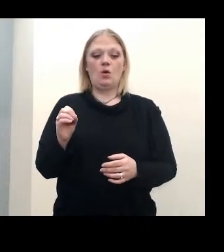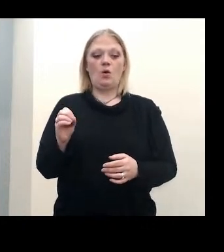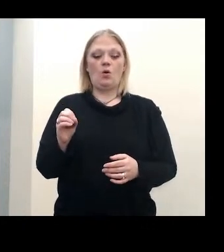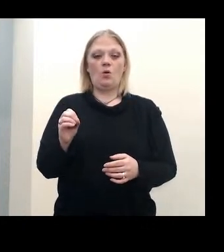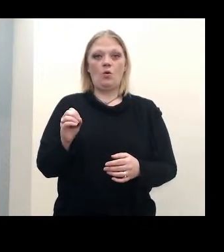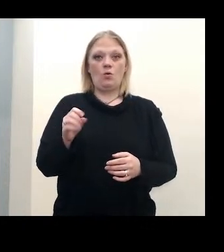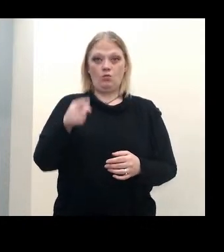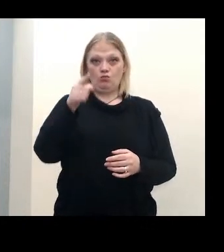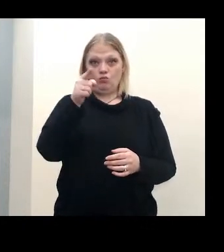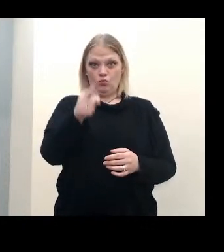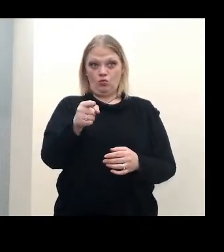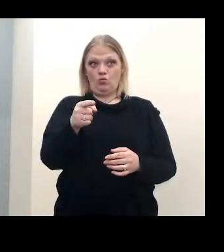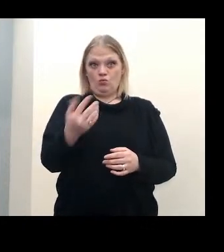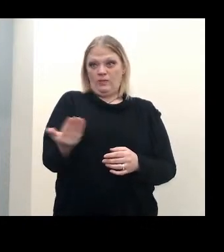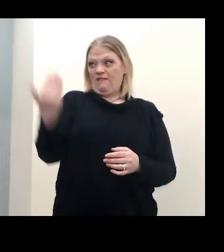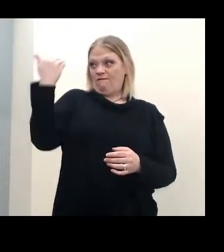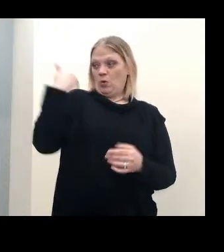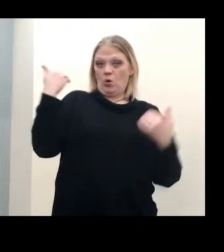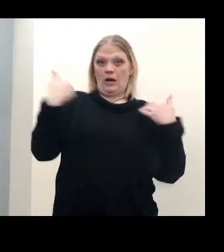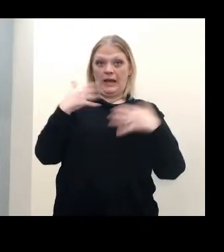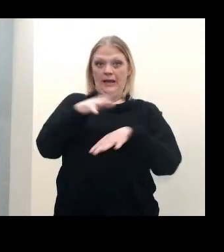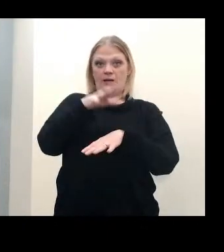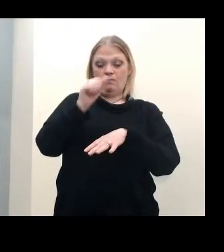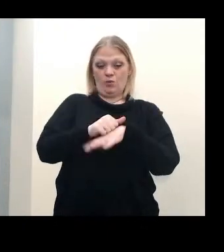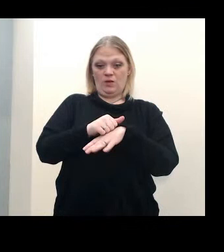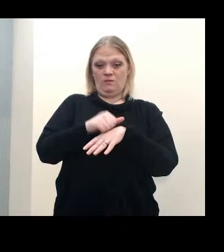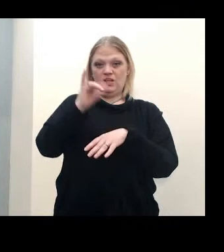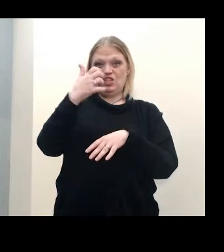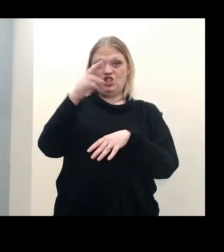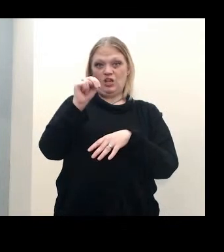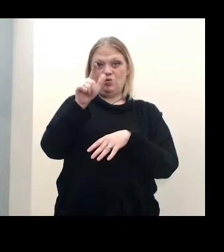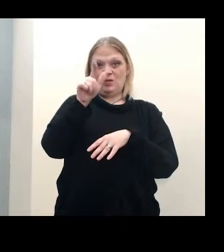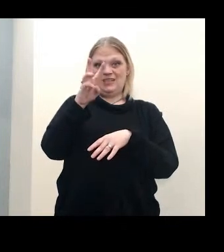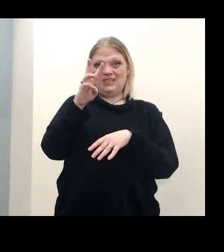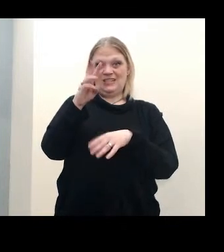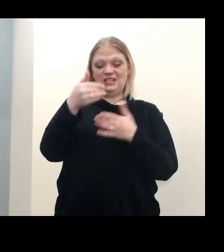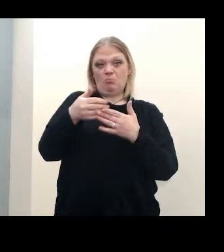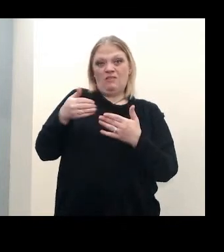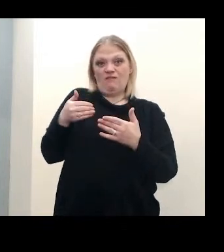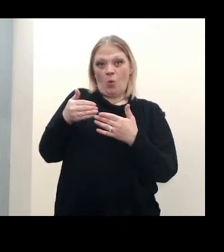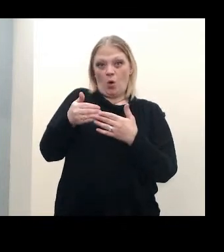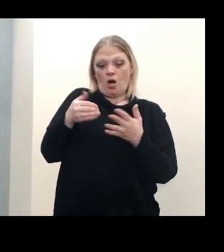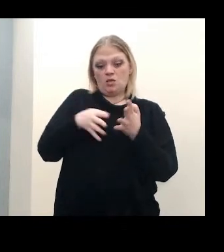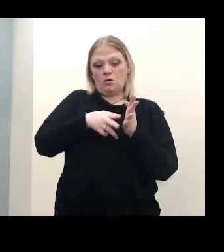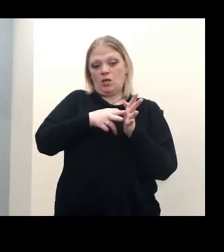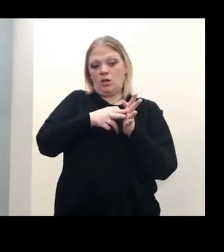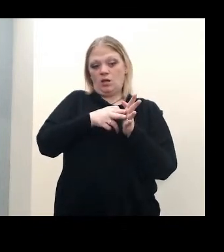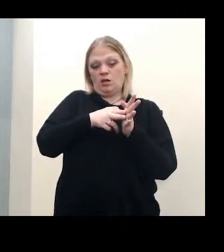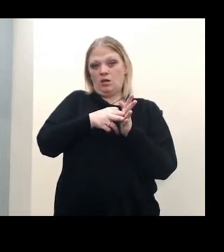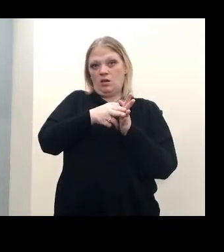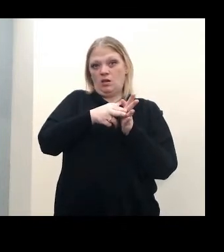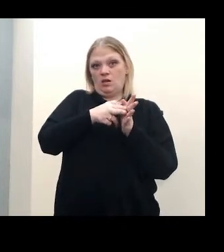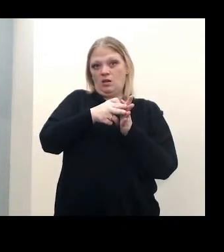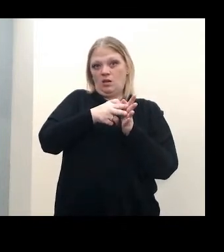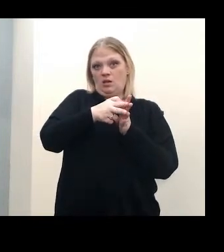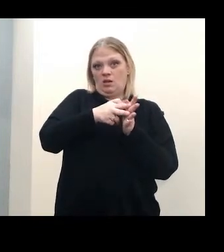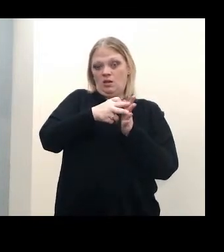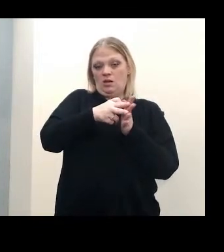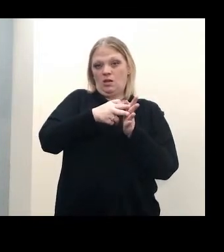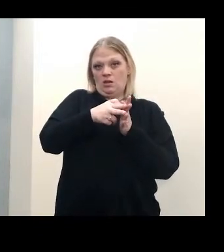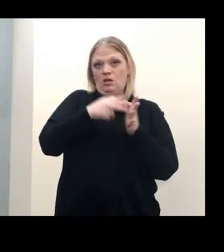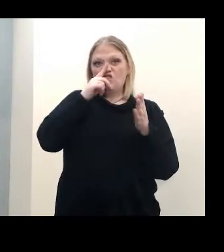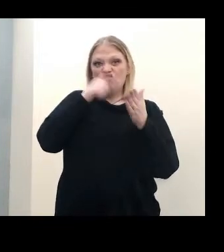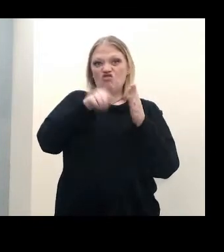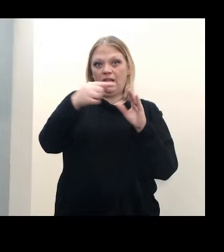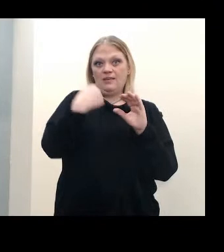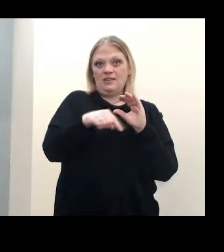these people that had an appointment before January 26 and you think you haven't heard from us, please check your email. Check your spam folders